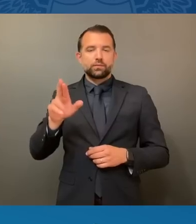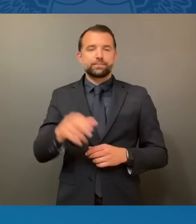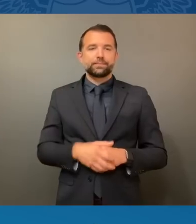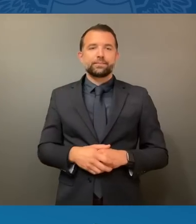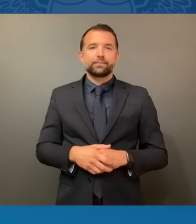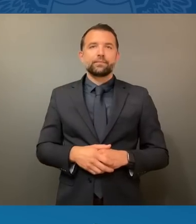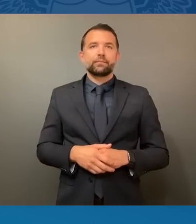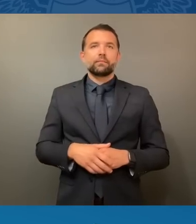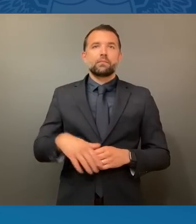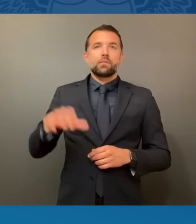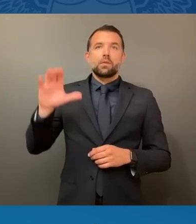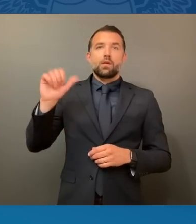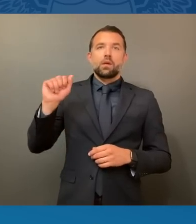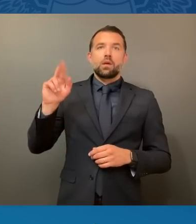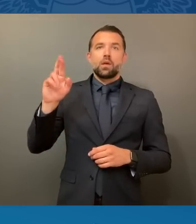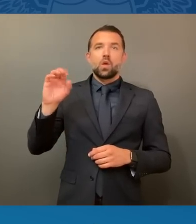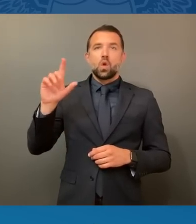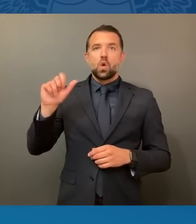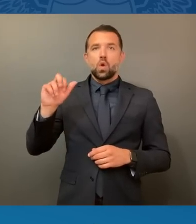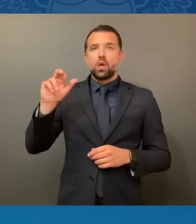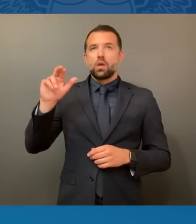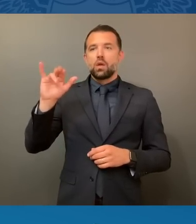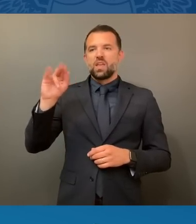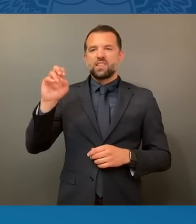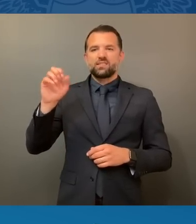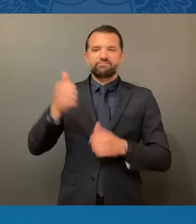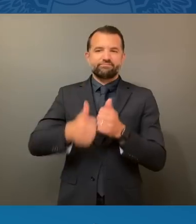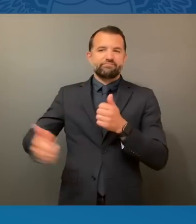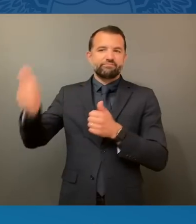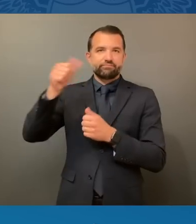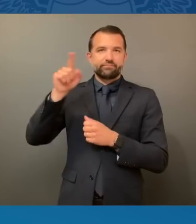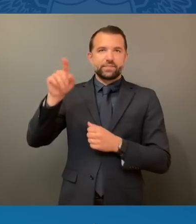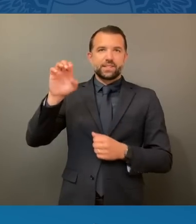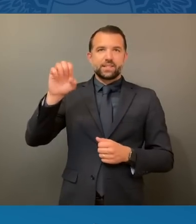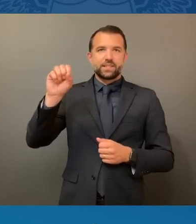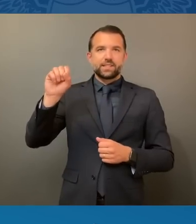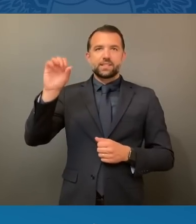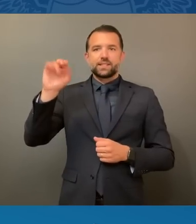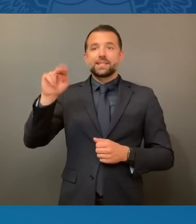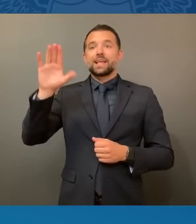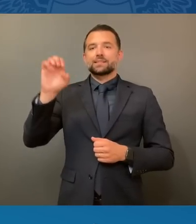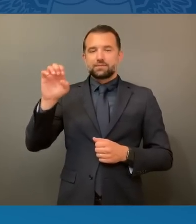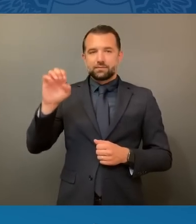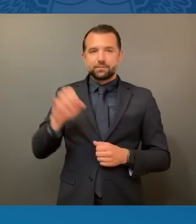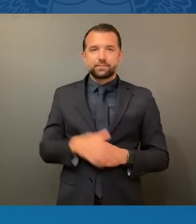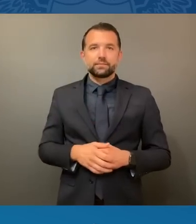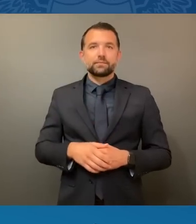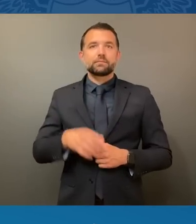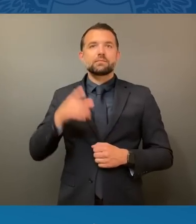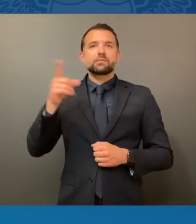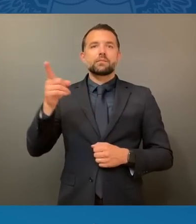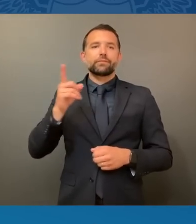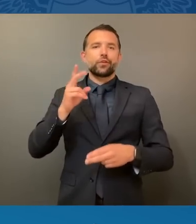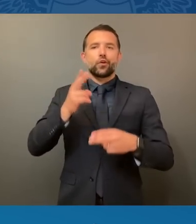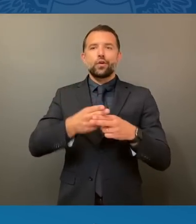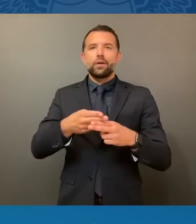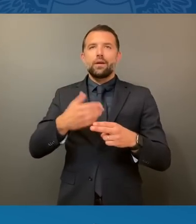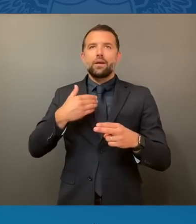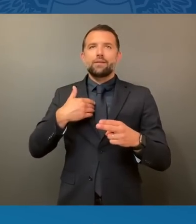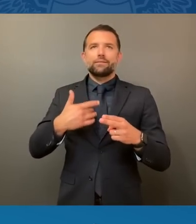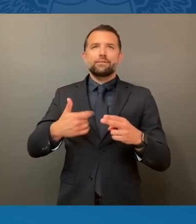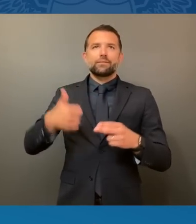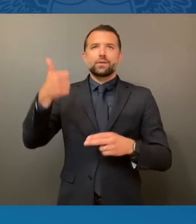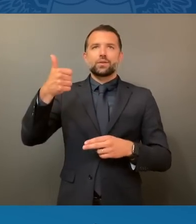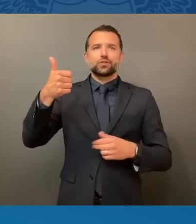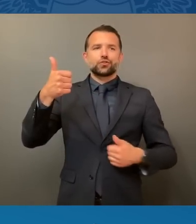called Chief to Chief. And recognizing that as women, we are all chiefs. We're the CEOs of our home. We may be the CEO